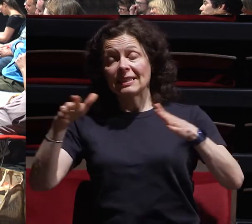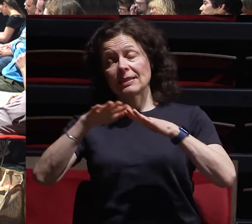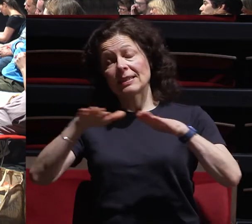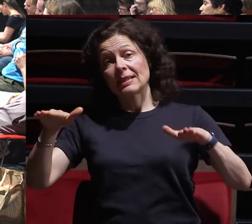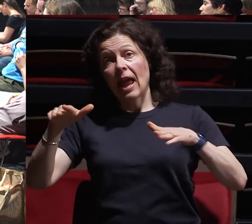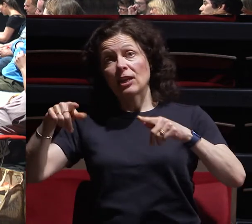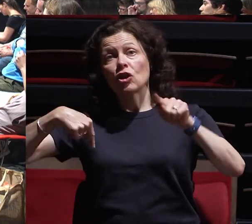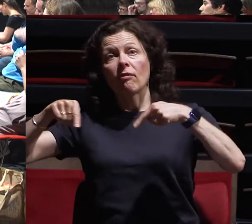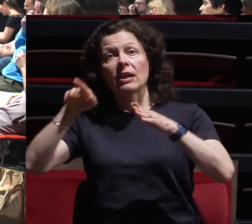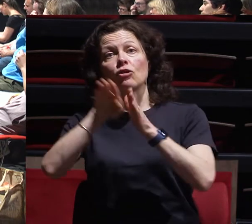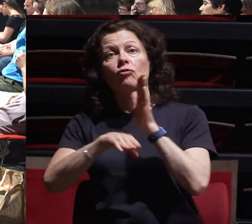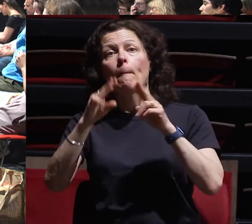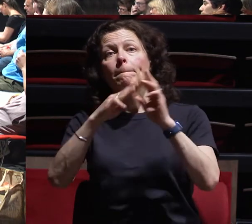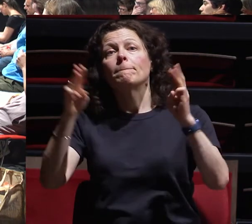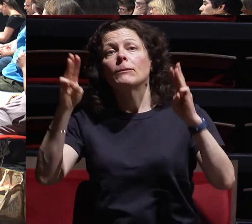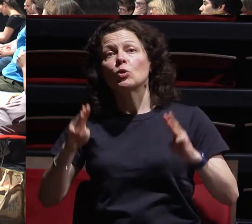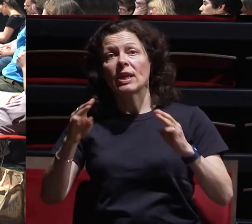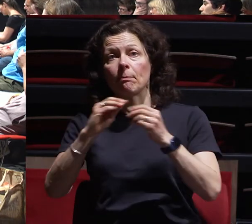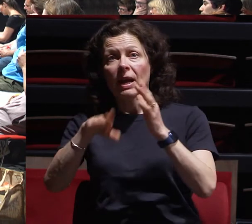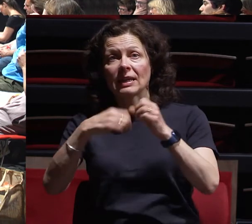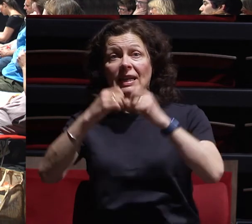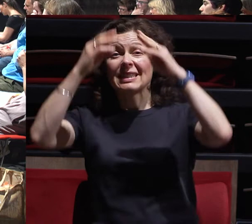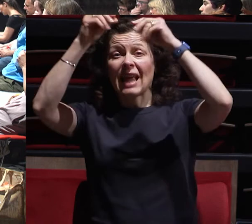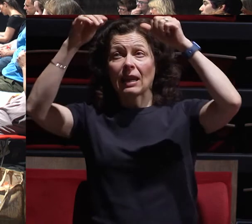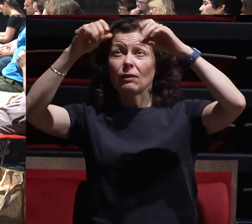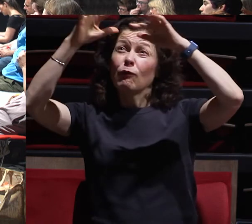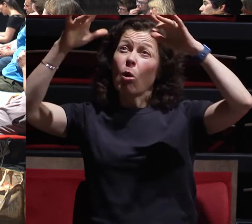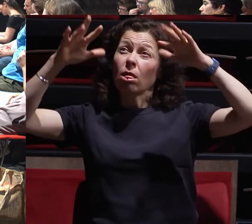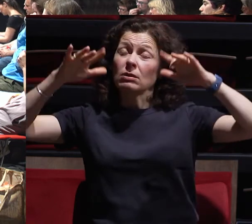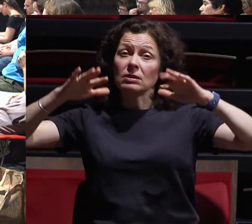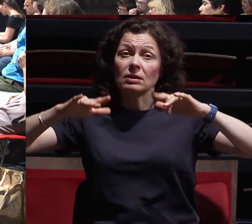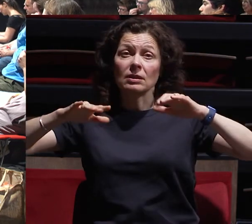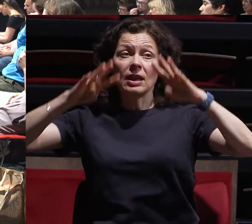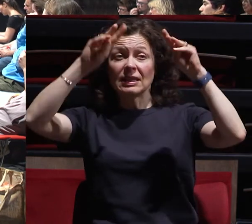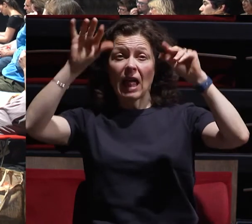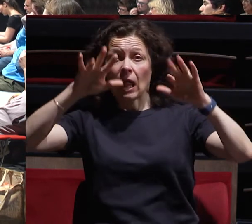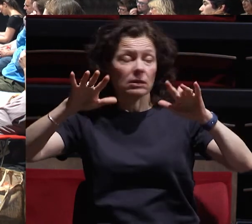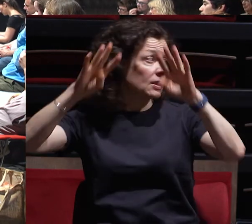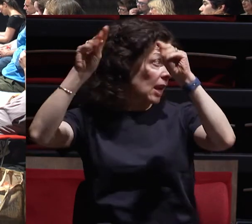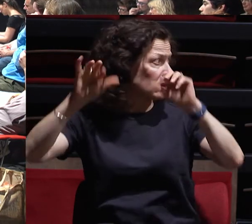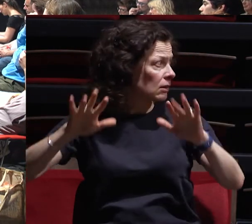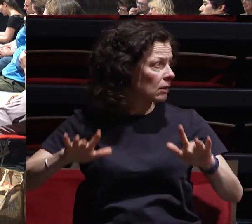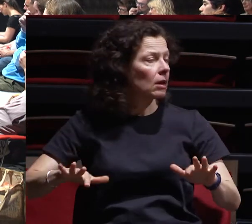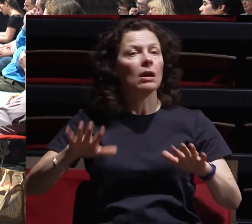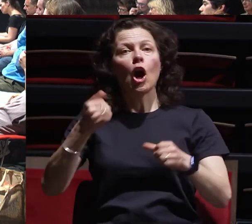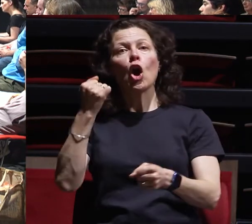is sand begins to fall from the sky. It falls, it falls, it falls. It covers the whole